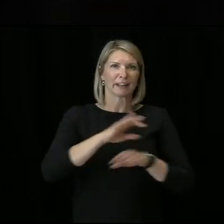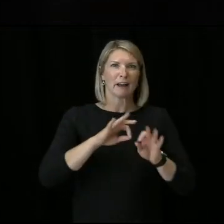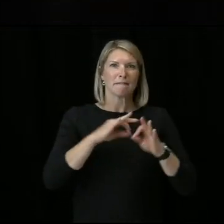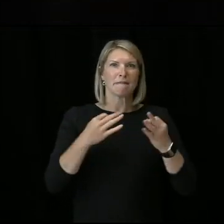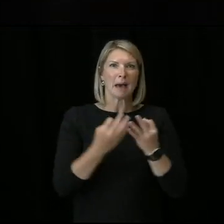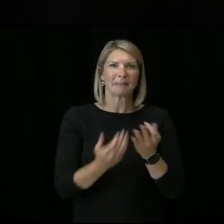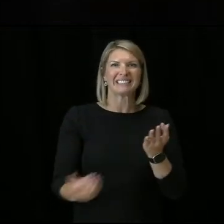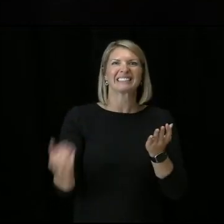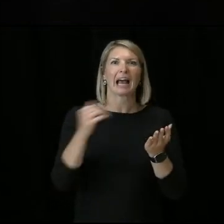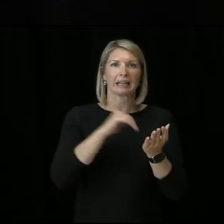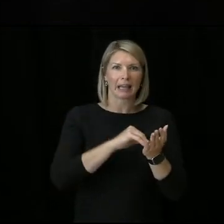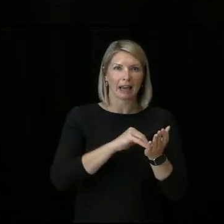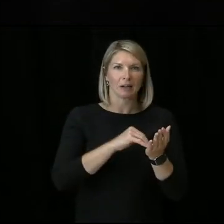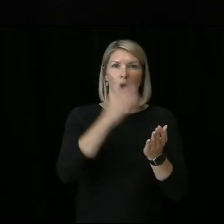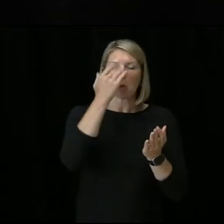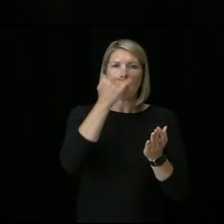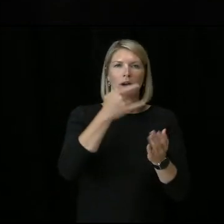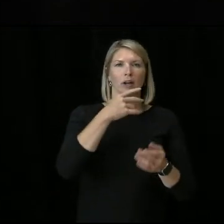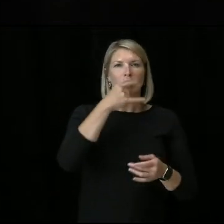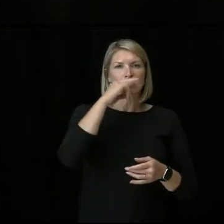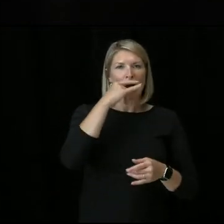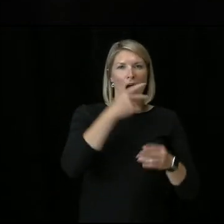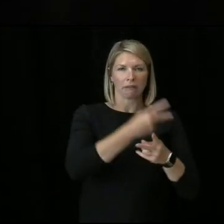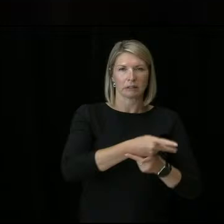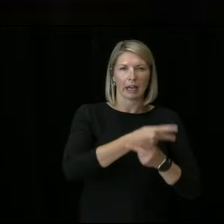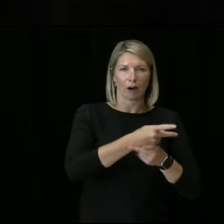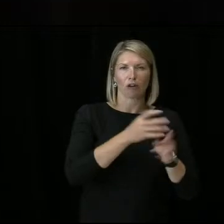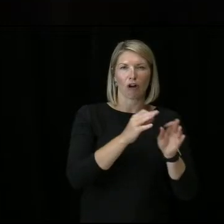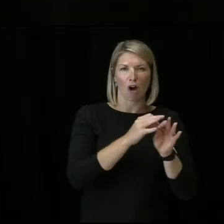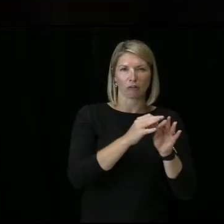But today, remember where you were today